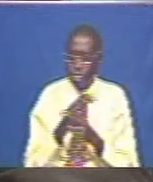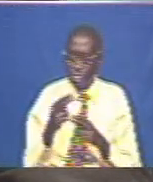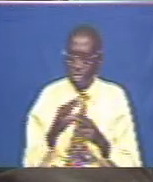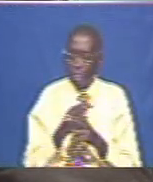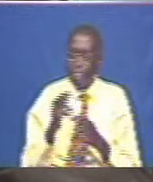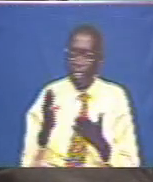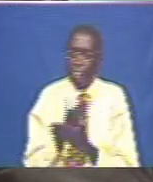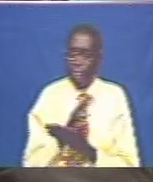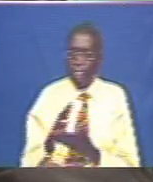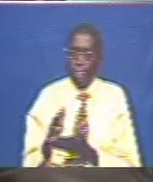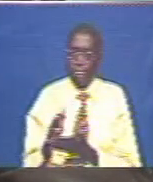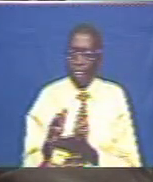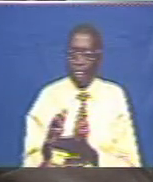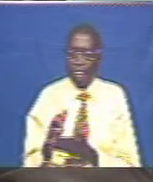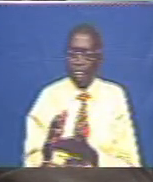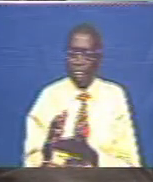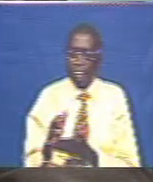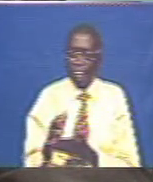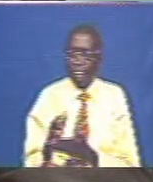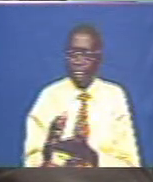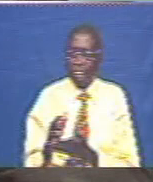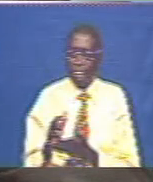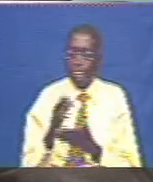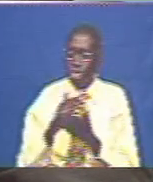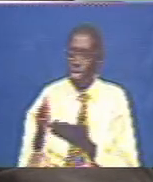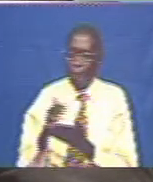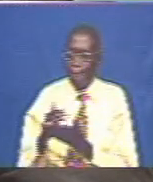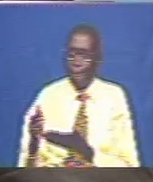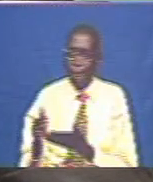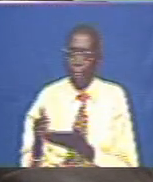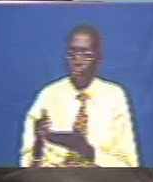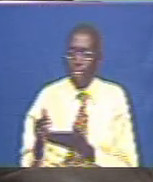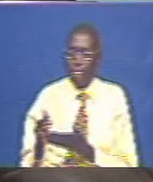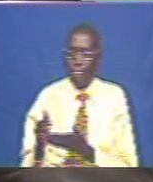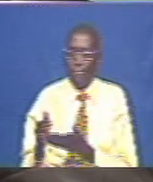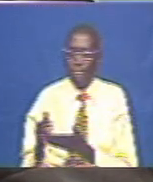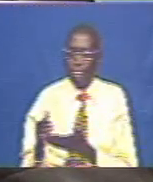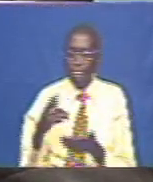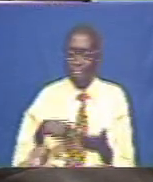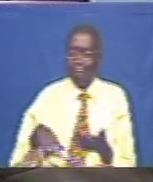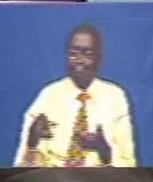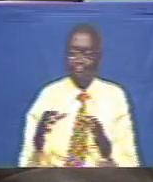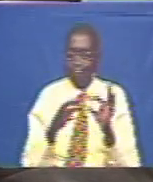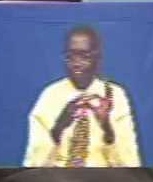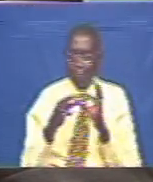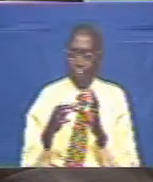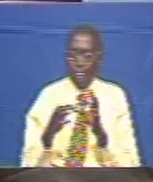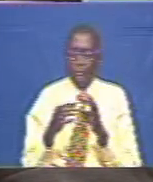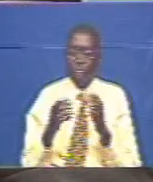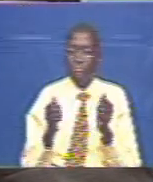Department of Co-op, with the State Department of Cooperatives, yeah, with us, the Apex organization, mm-hmm, and other unions